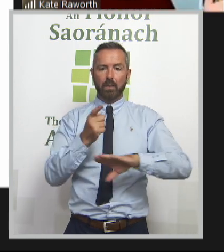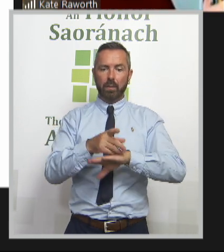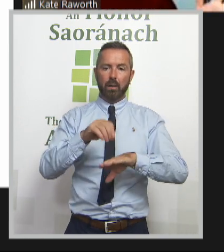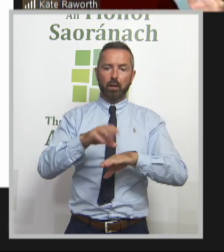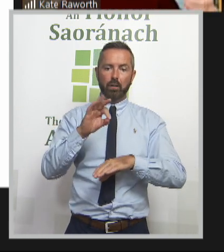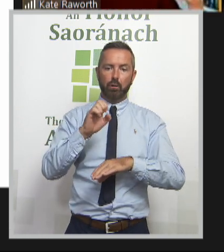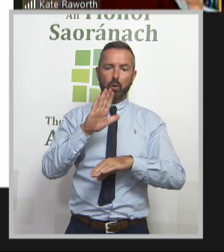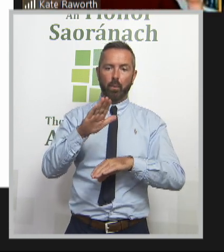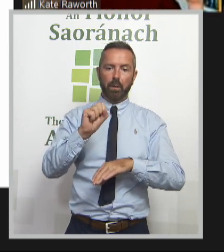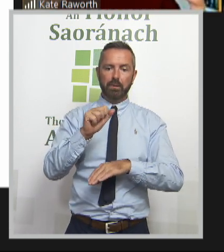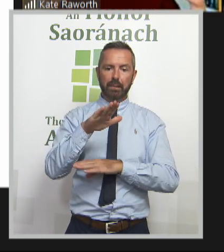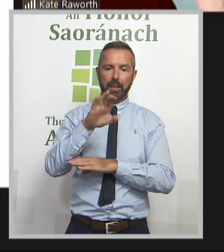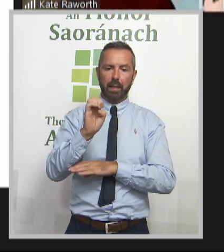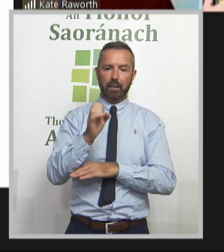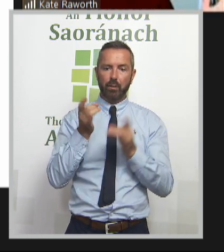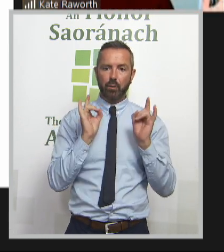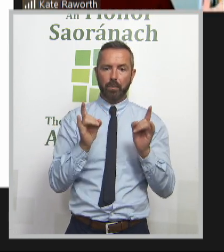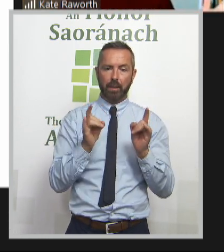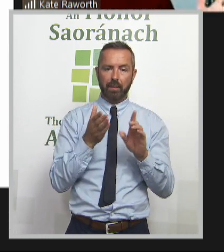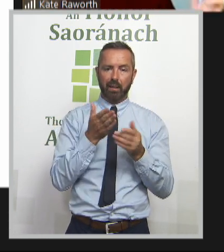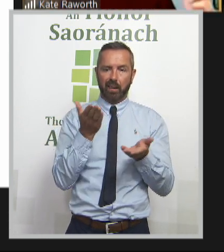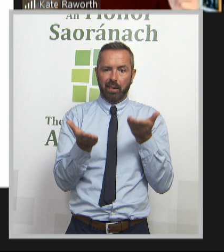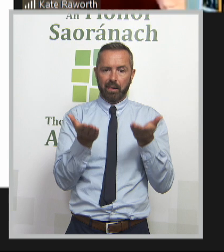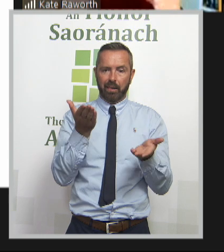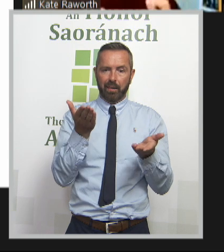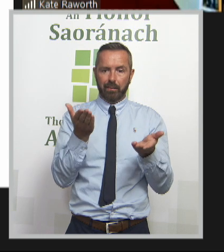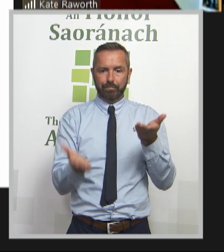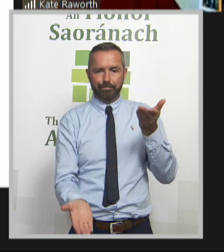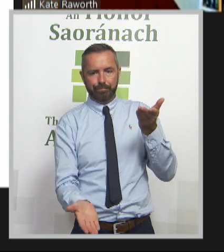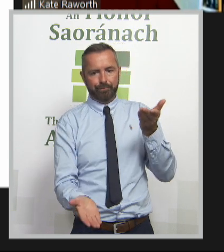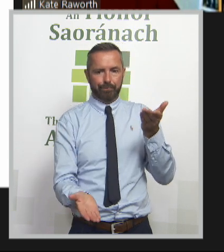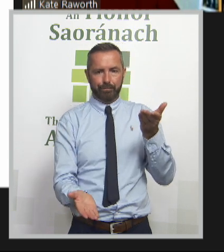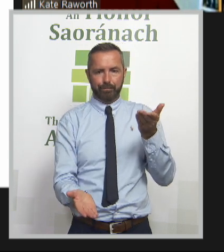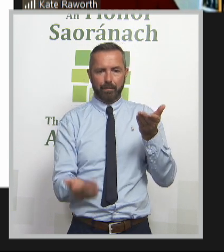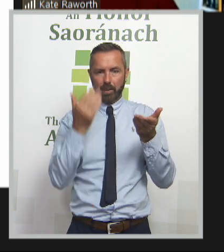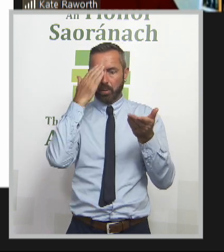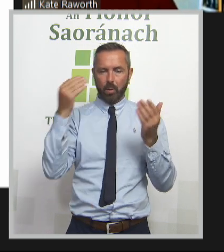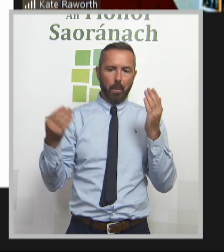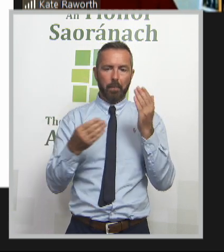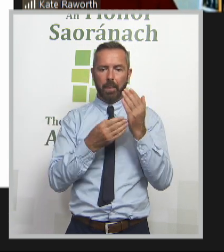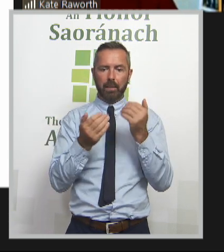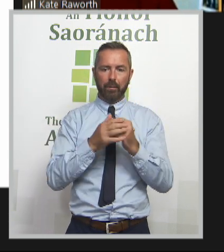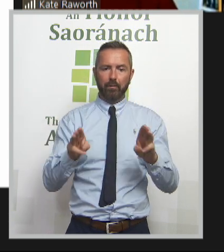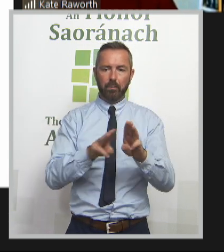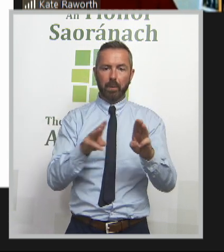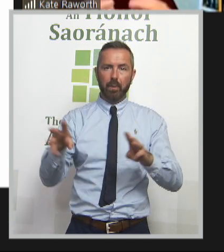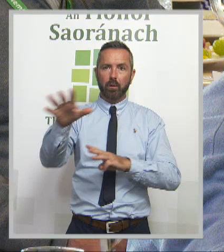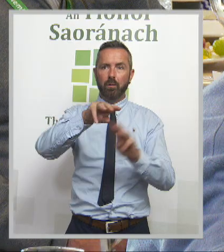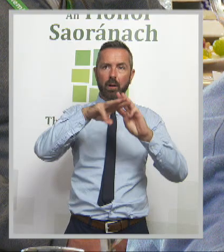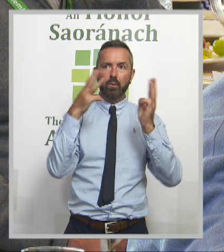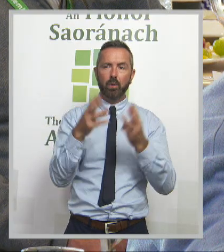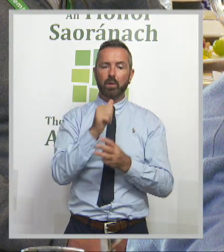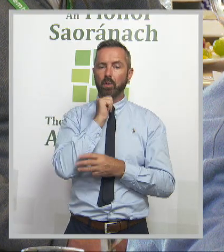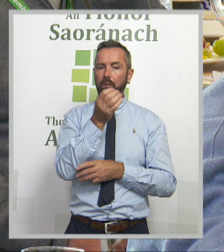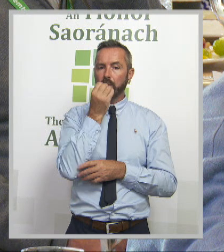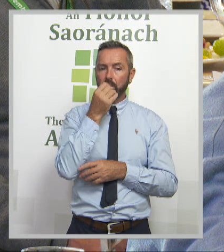a global scale, humanity is way out of balance. We know that billions of people worldwide are falling short on the essentials of life. In